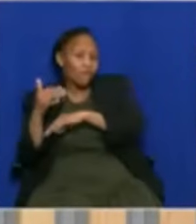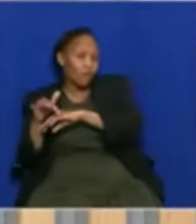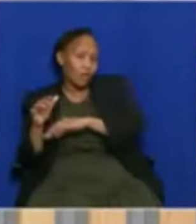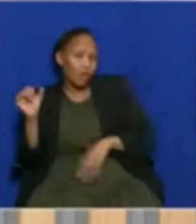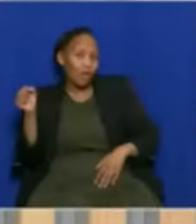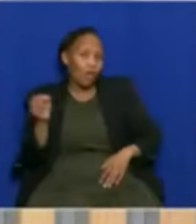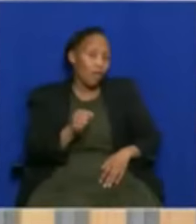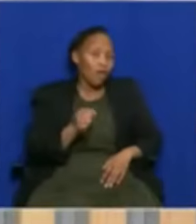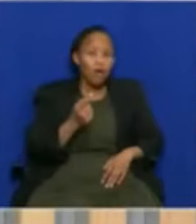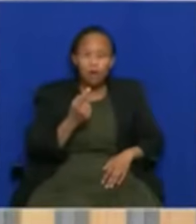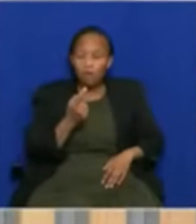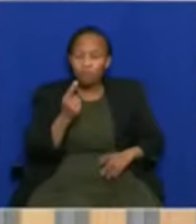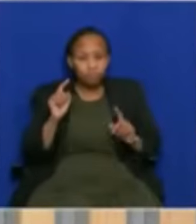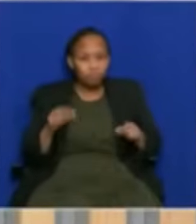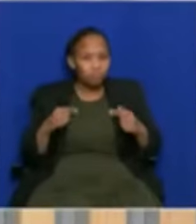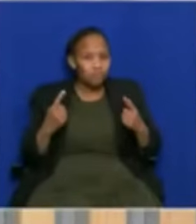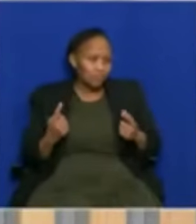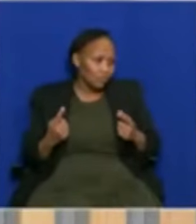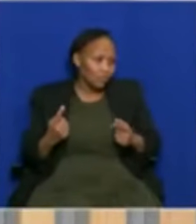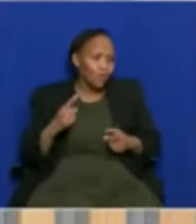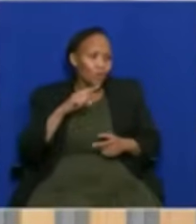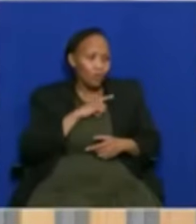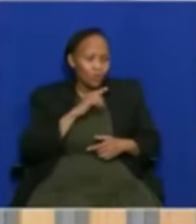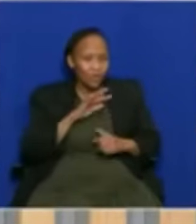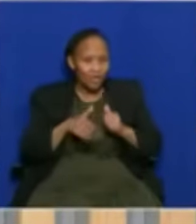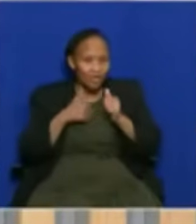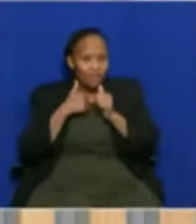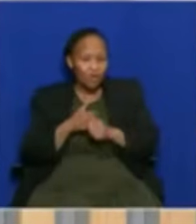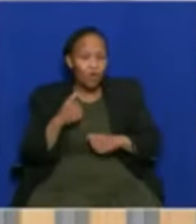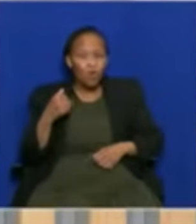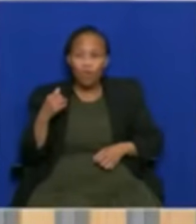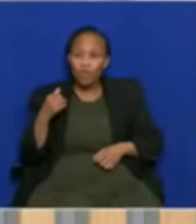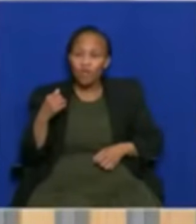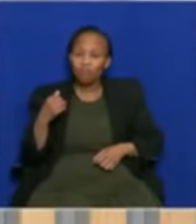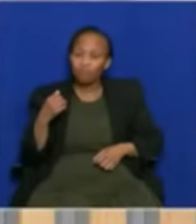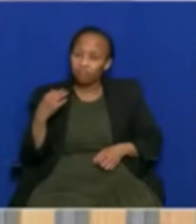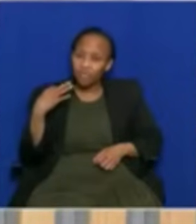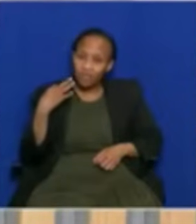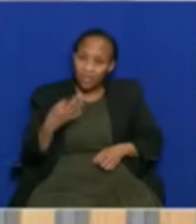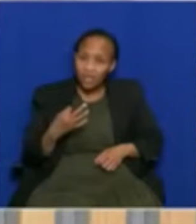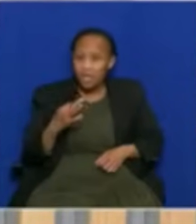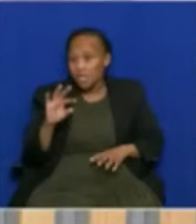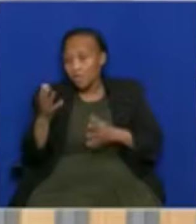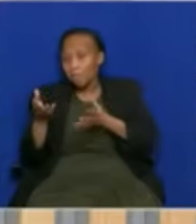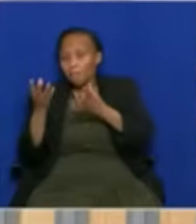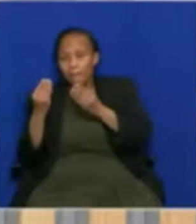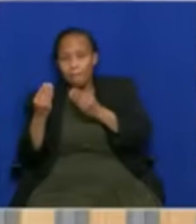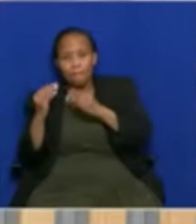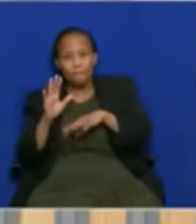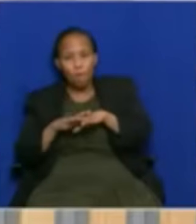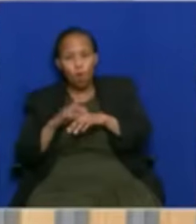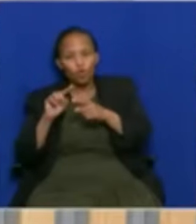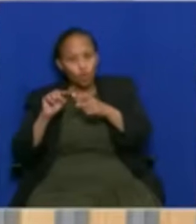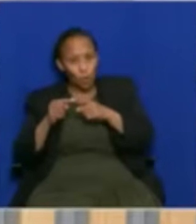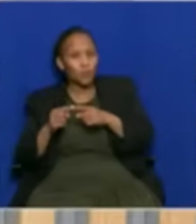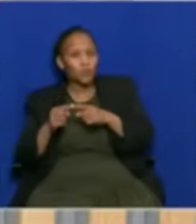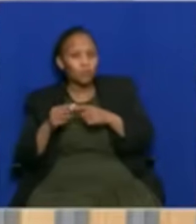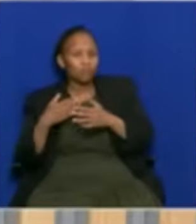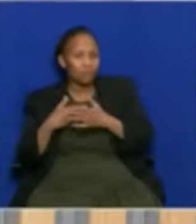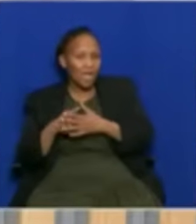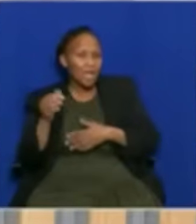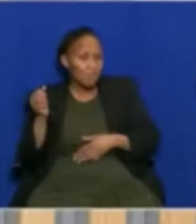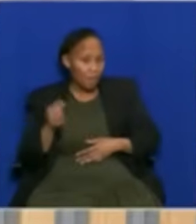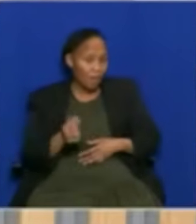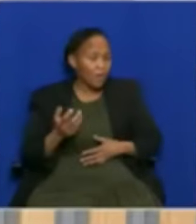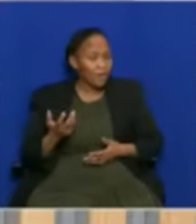invitation could get higher scores than them and could be appointed. It looks glaringly abnormal, sir.